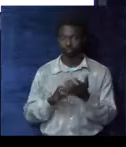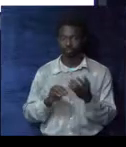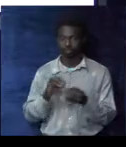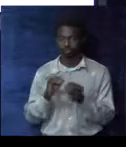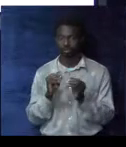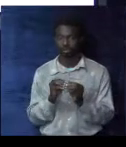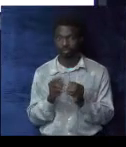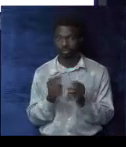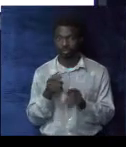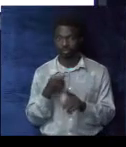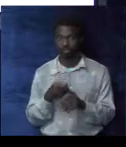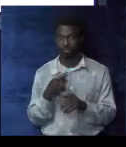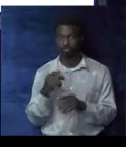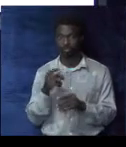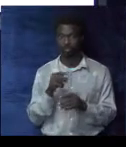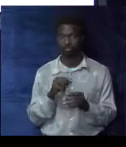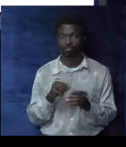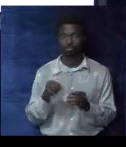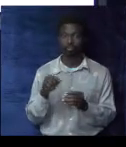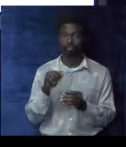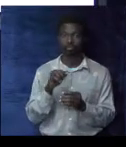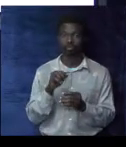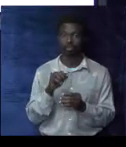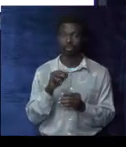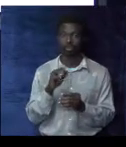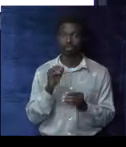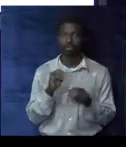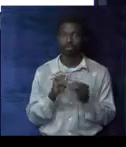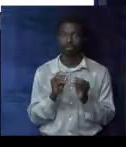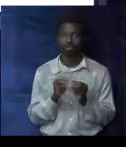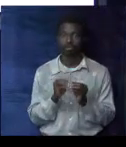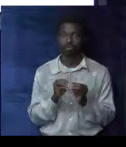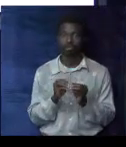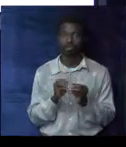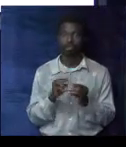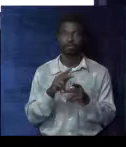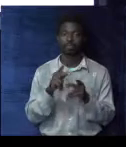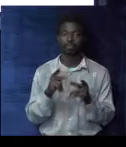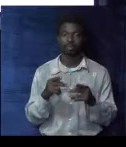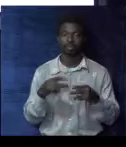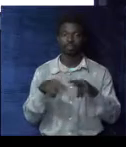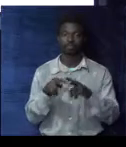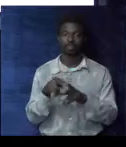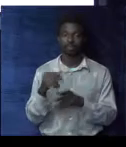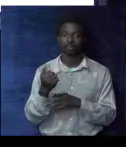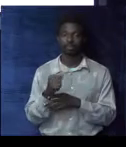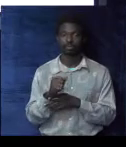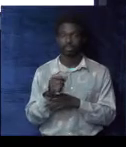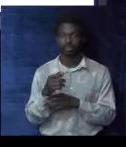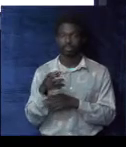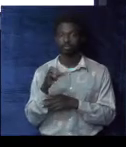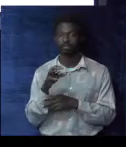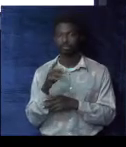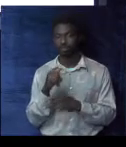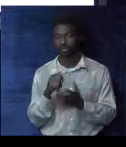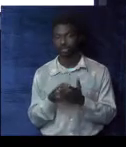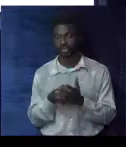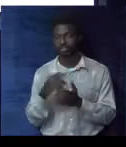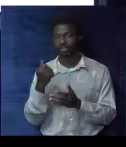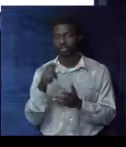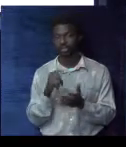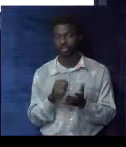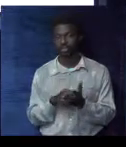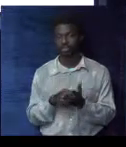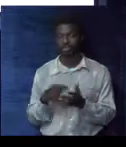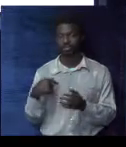subtract numbers quickly from round figures. And by round figures, we mean numbers like our place values, 10, 100, 1000,